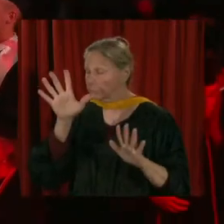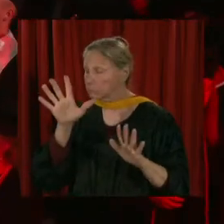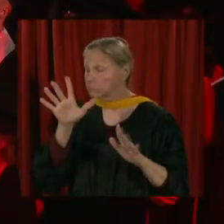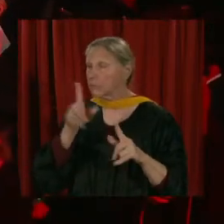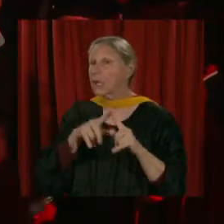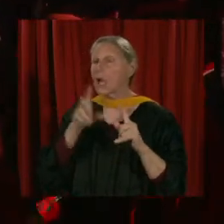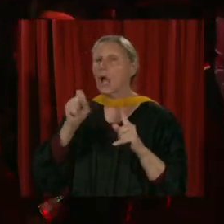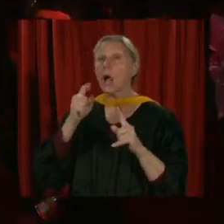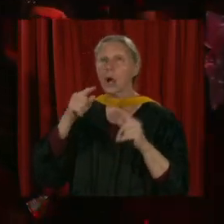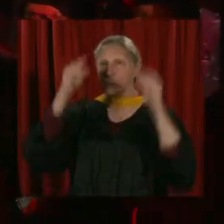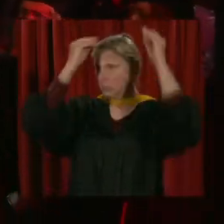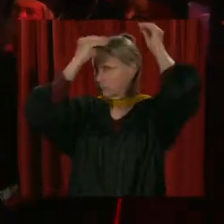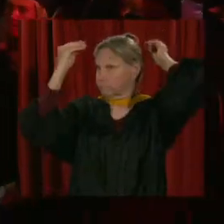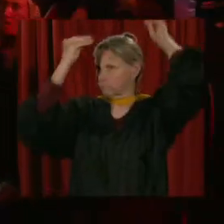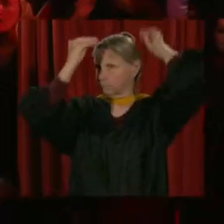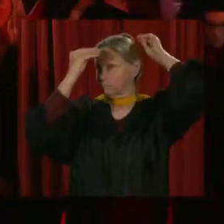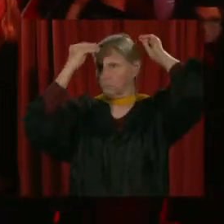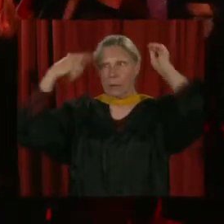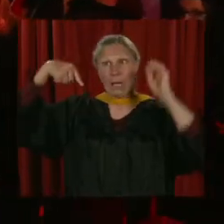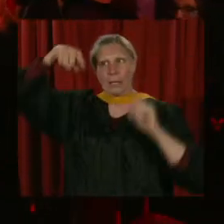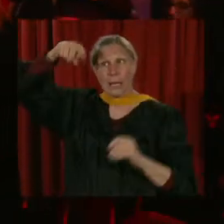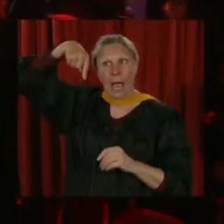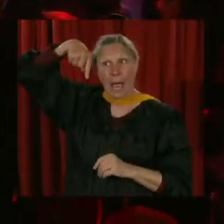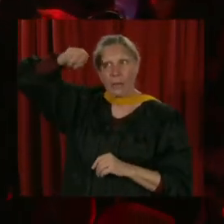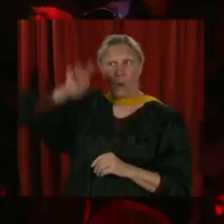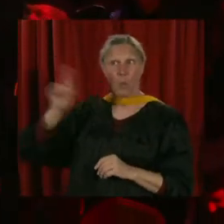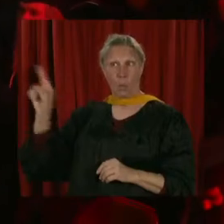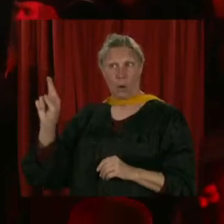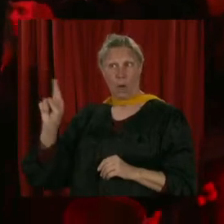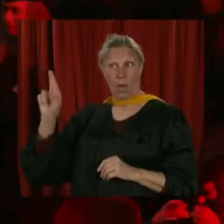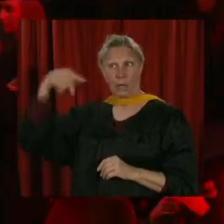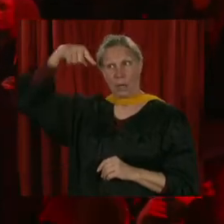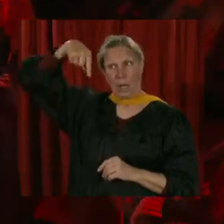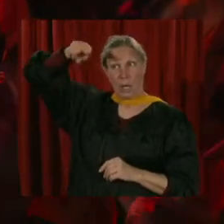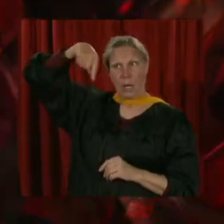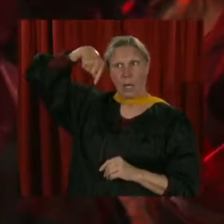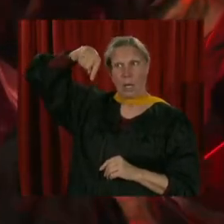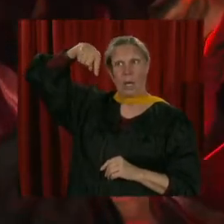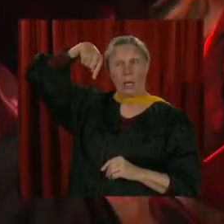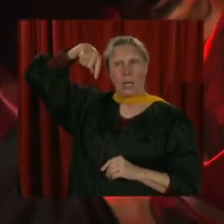Now make sure that your mortarboards and your tassels are on the right side.